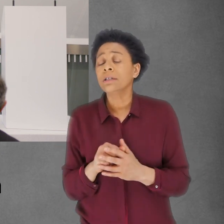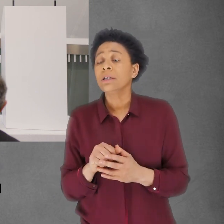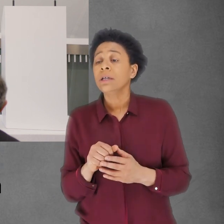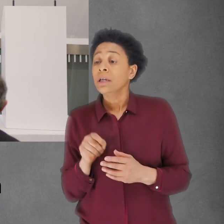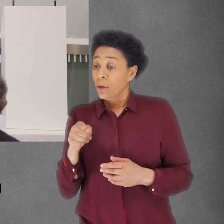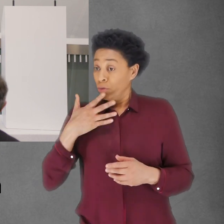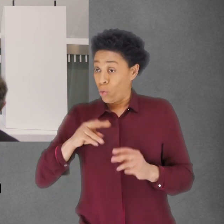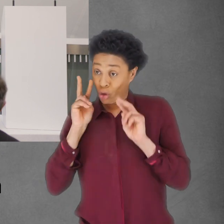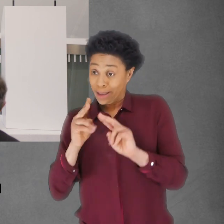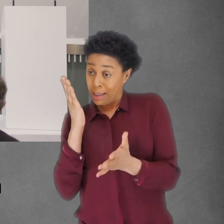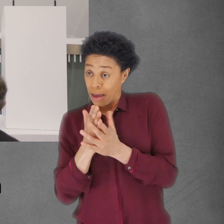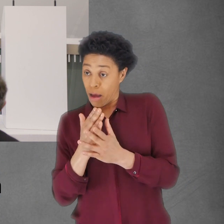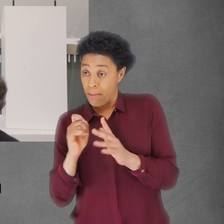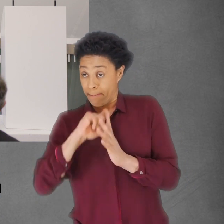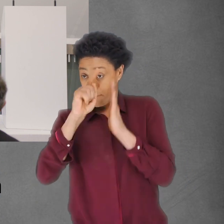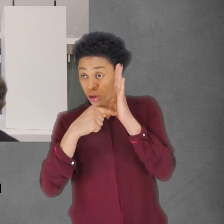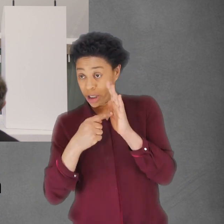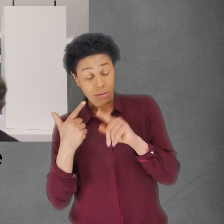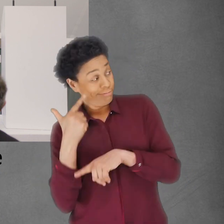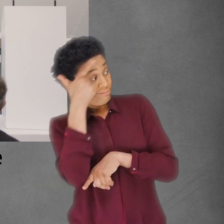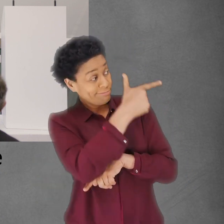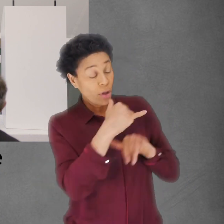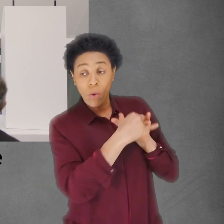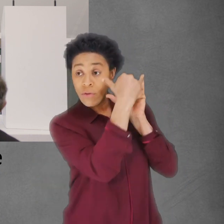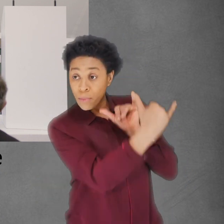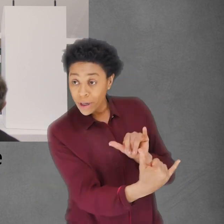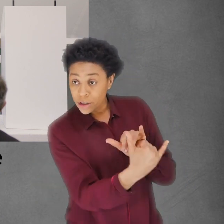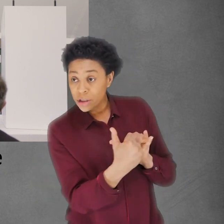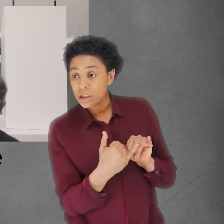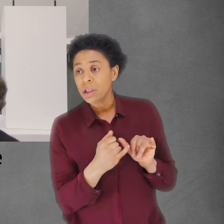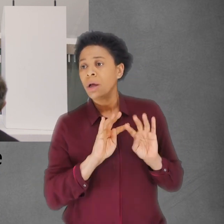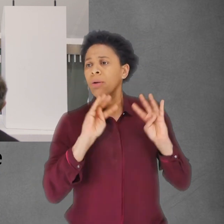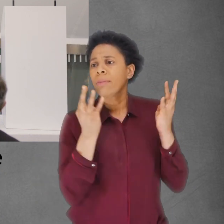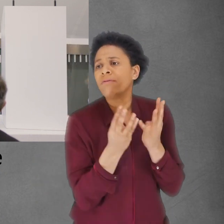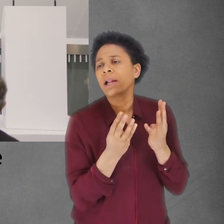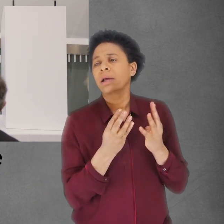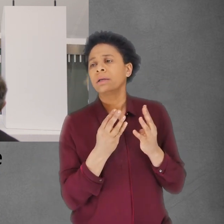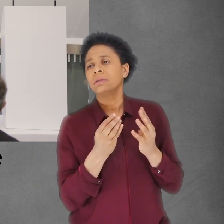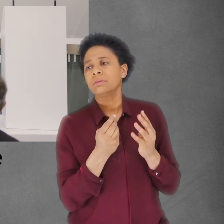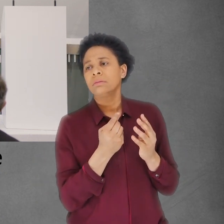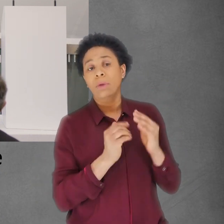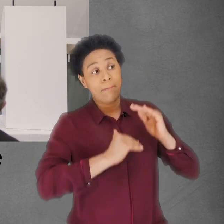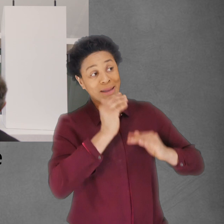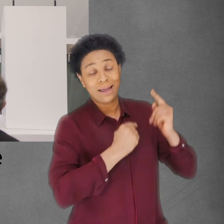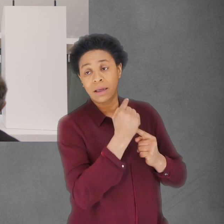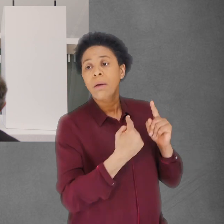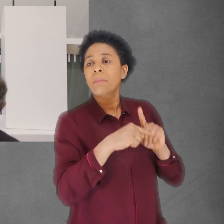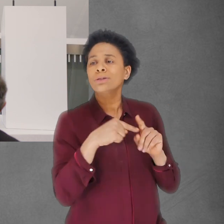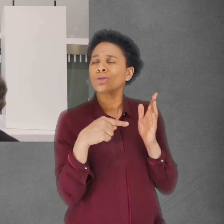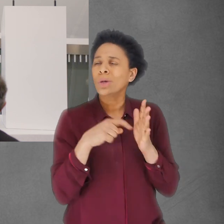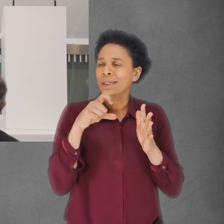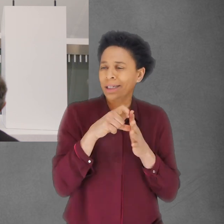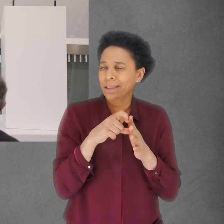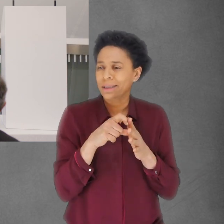projects just across the bridge. Sumayya's Pavilion and Torkwase's sound piece are here until this Sunday, so please